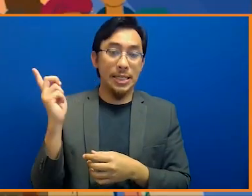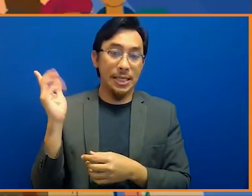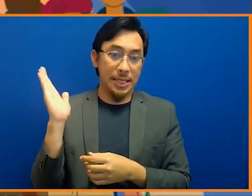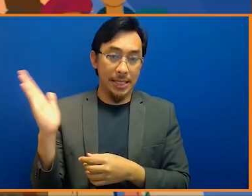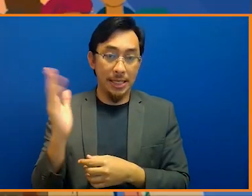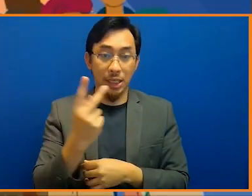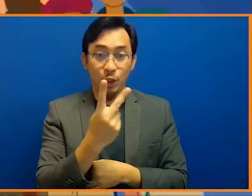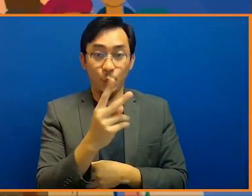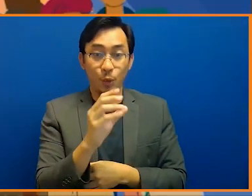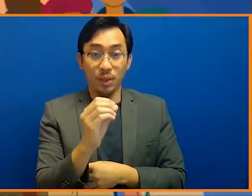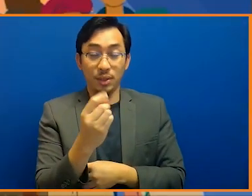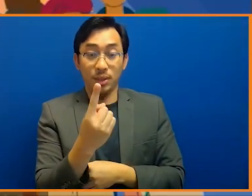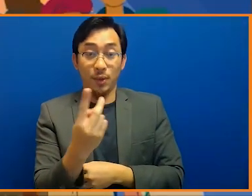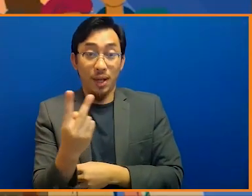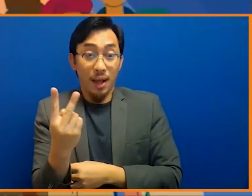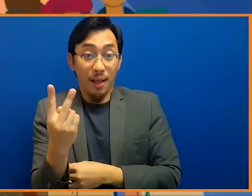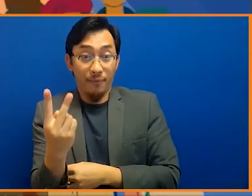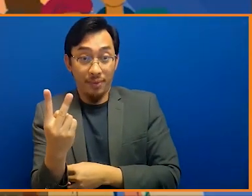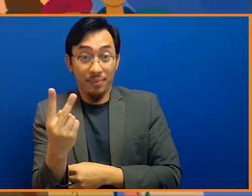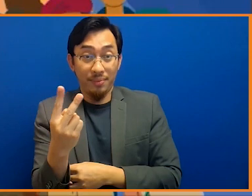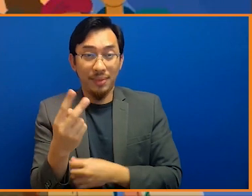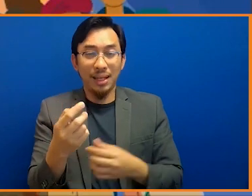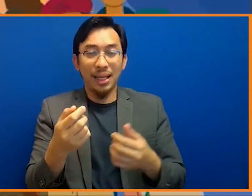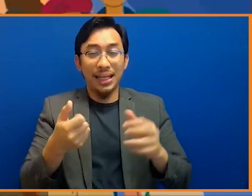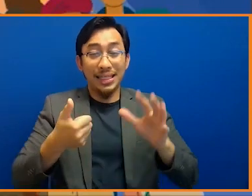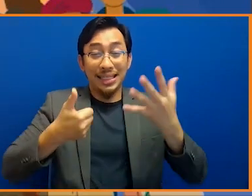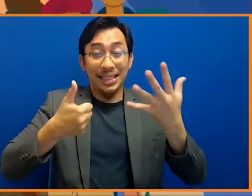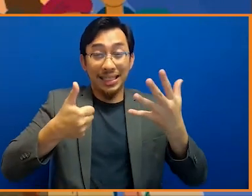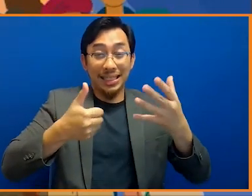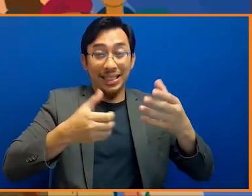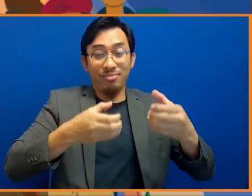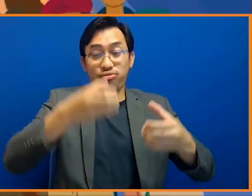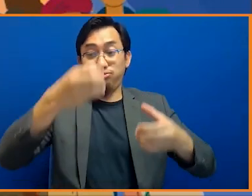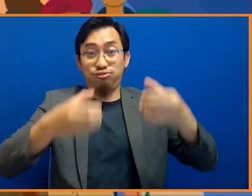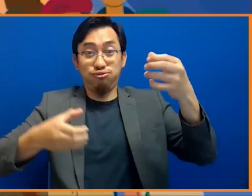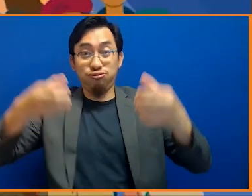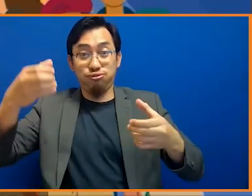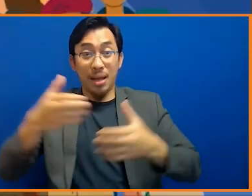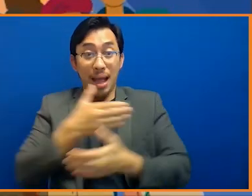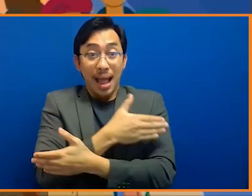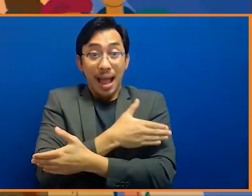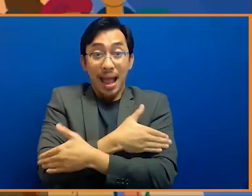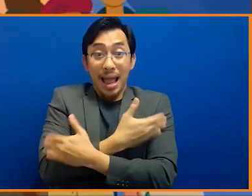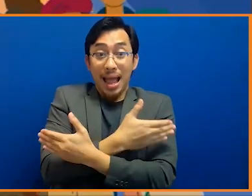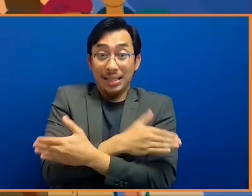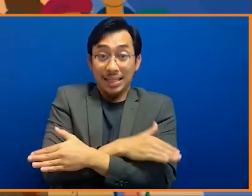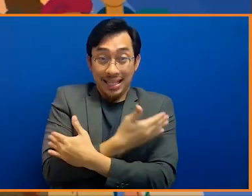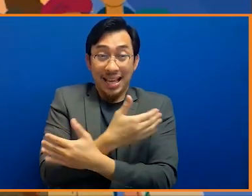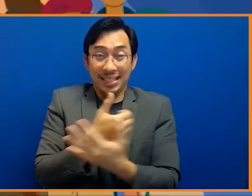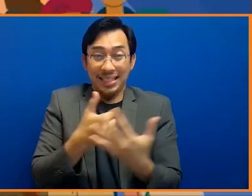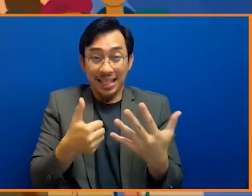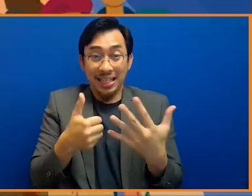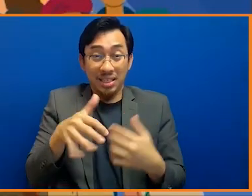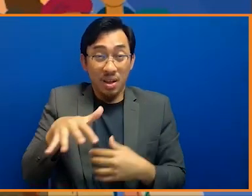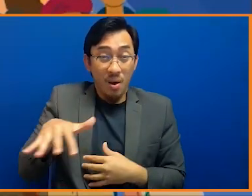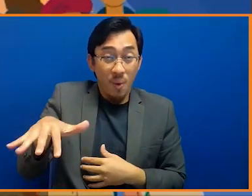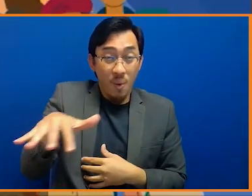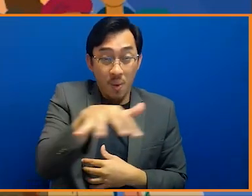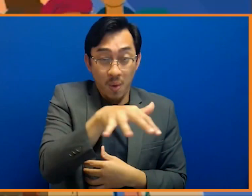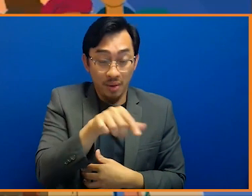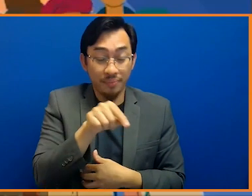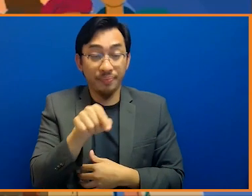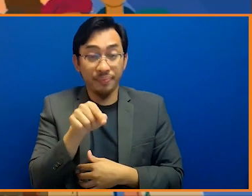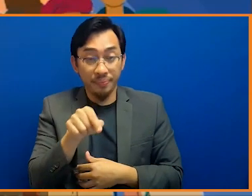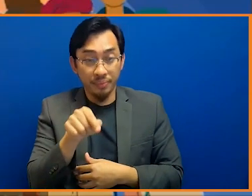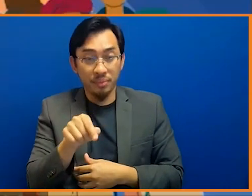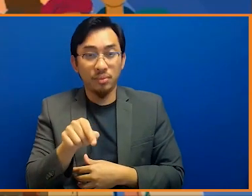2012, where among the 6 escape building in Banda Aceh, almost all